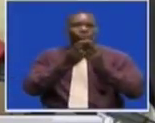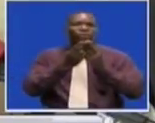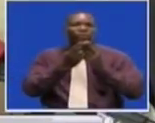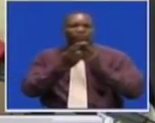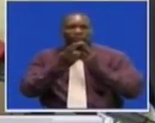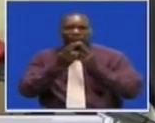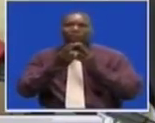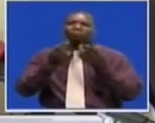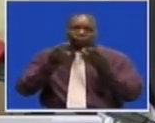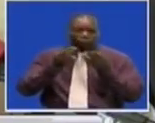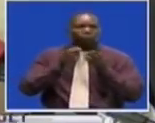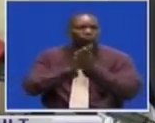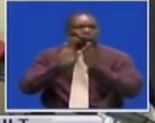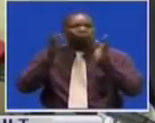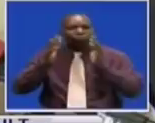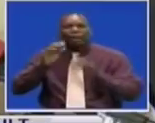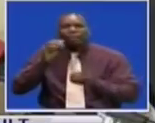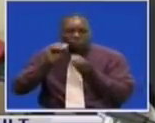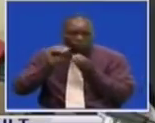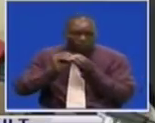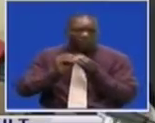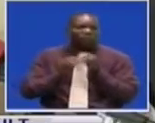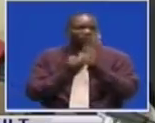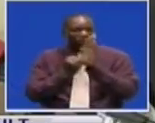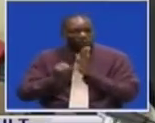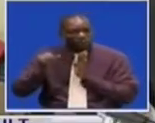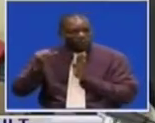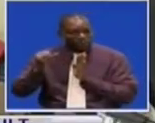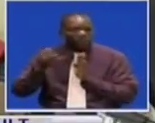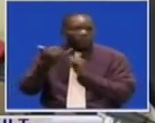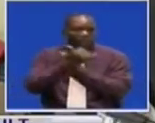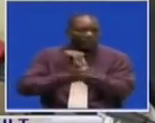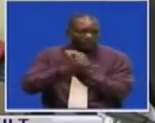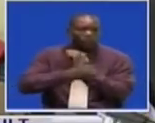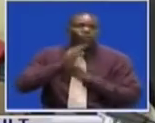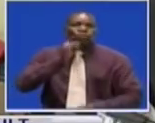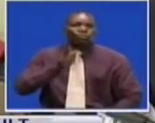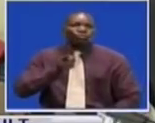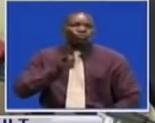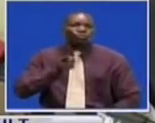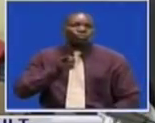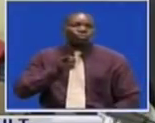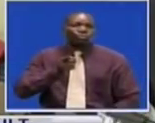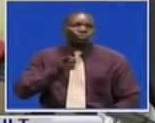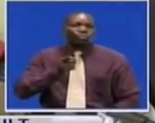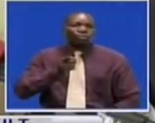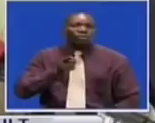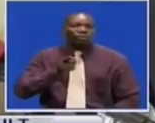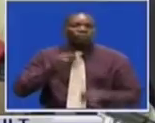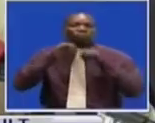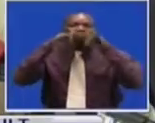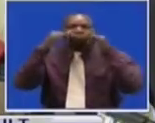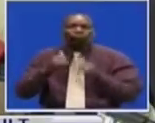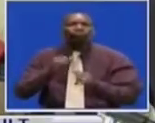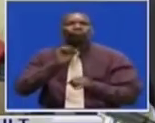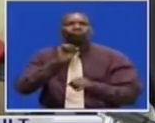of glory. I think we were identified as a country truly putting up a gallant fight in terms